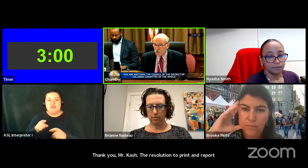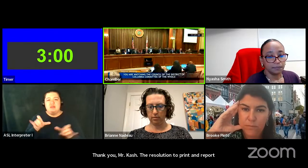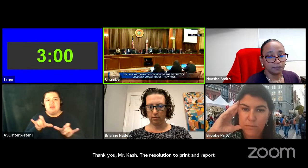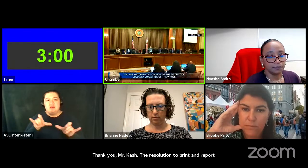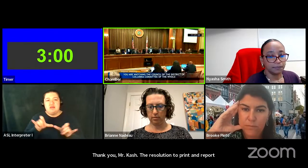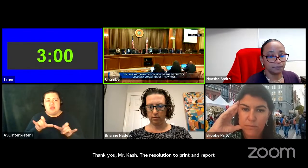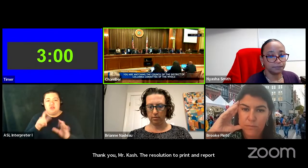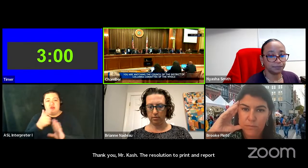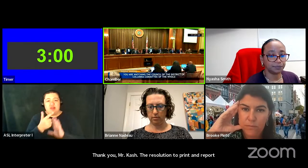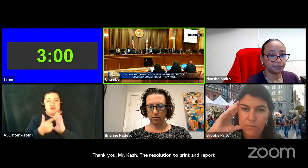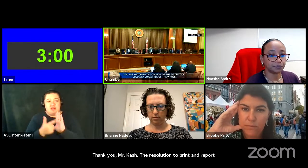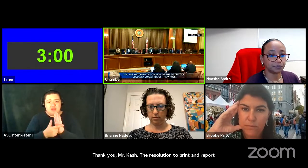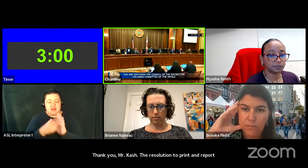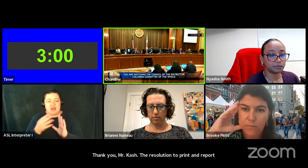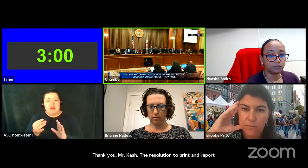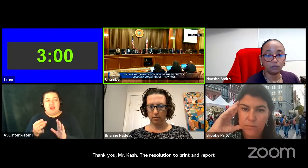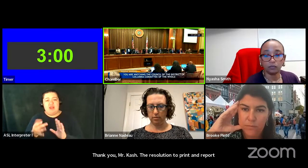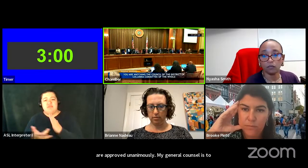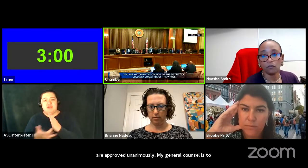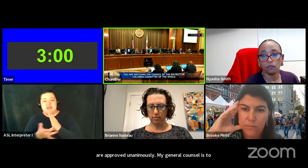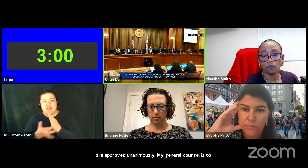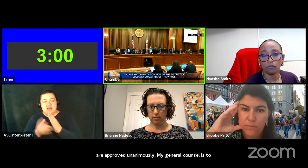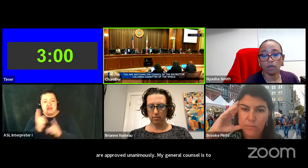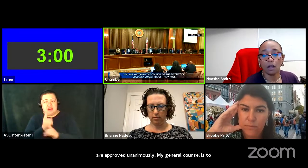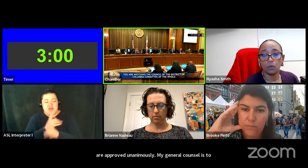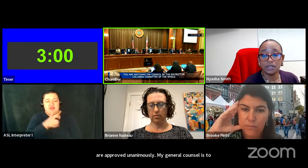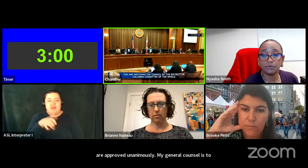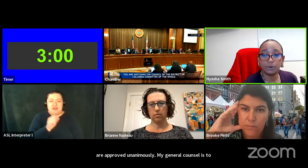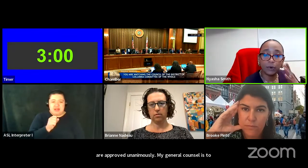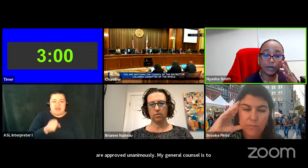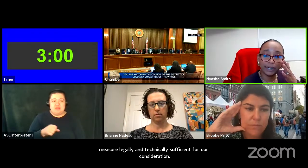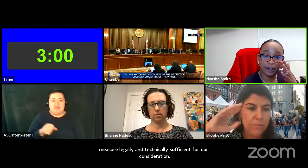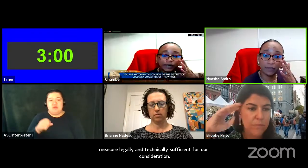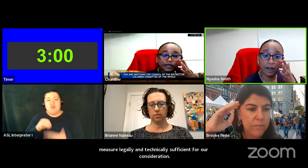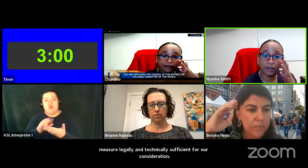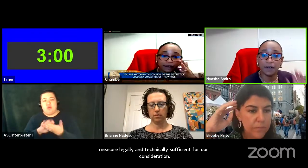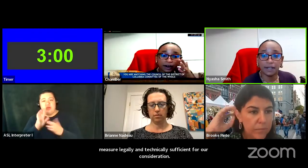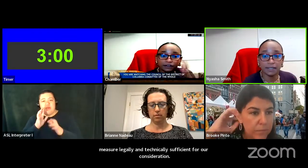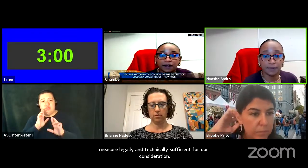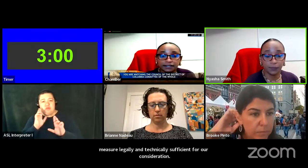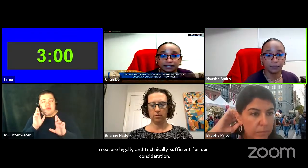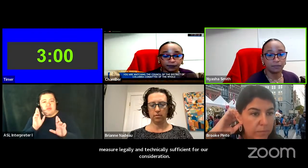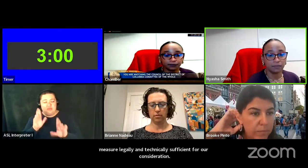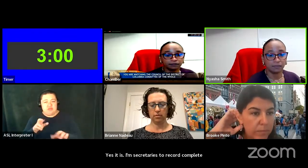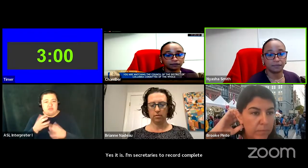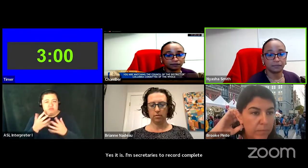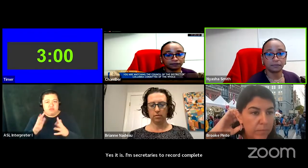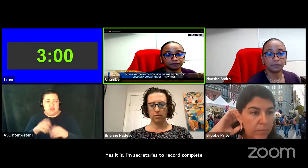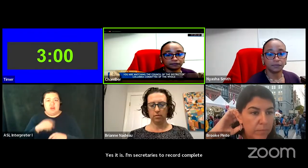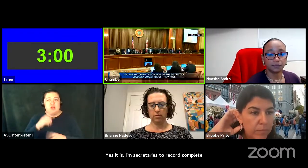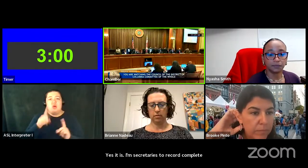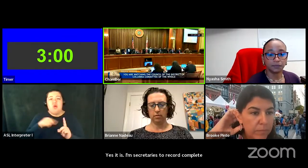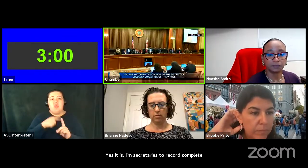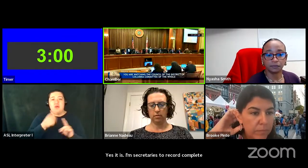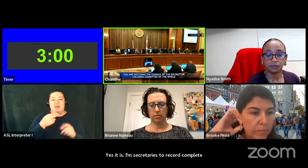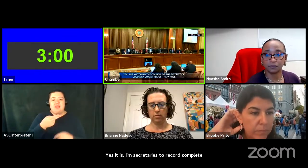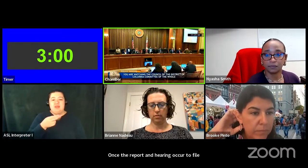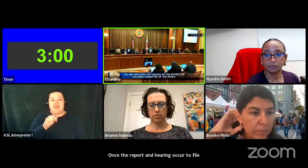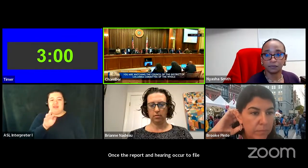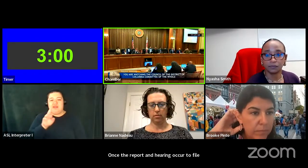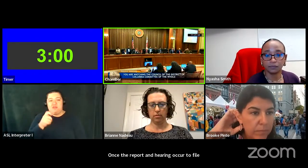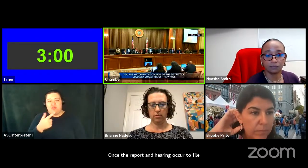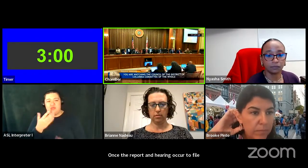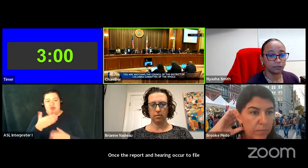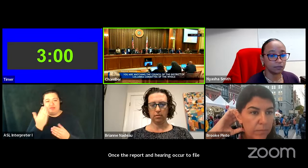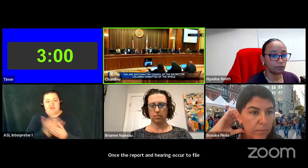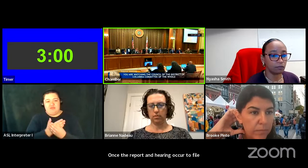sufficient for our consideration? Yes, it is. Madam Secretary, is the record complete? Once the report and hearing record are filed. And Madam